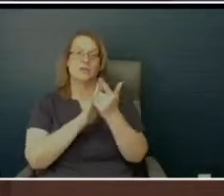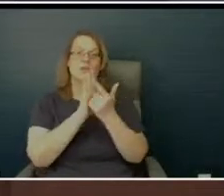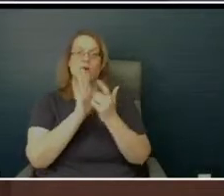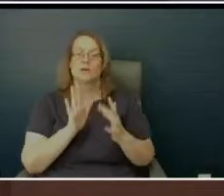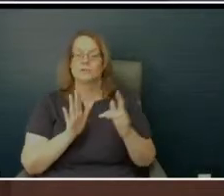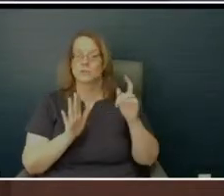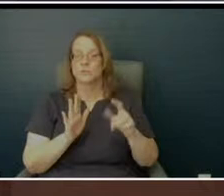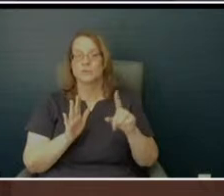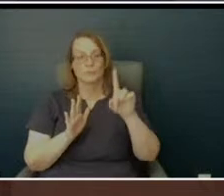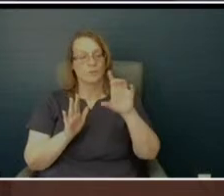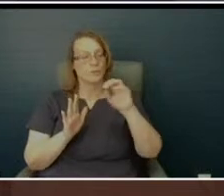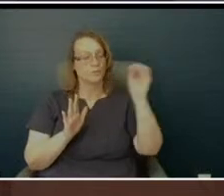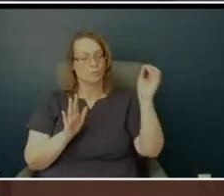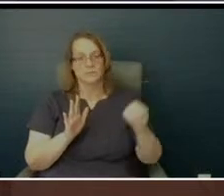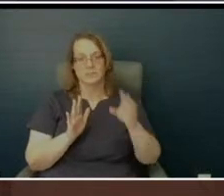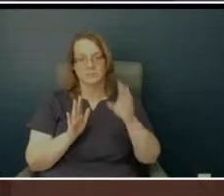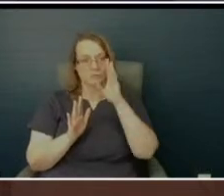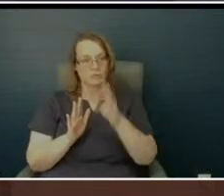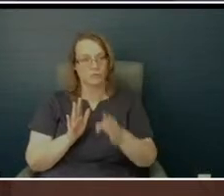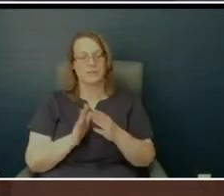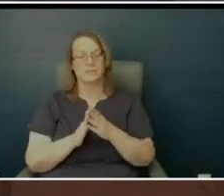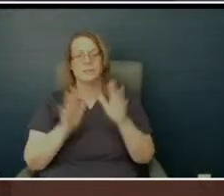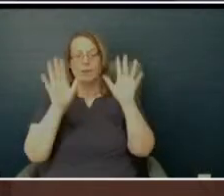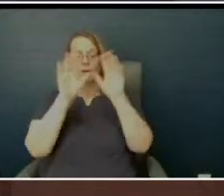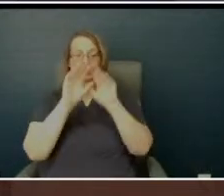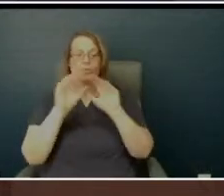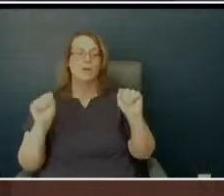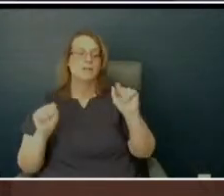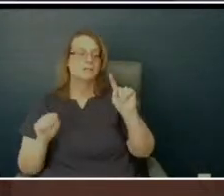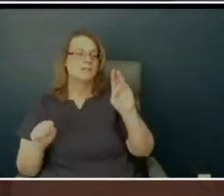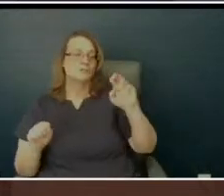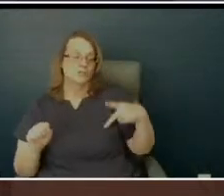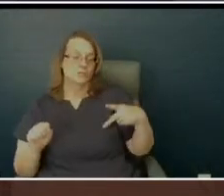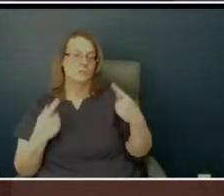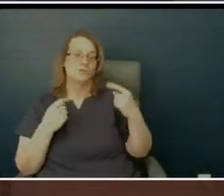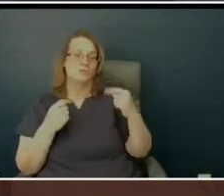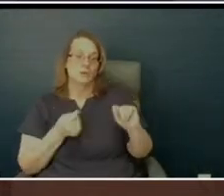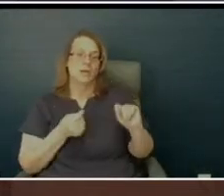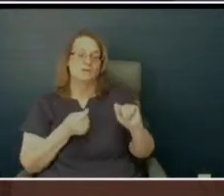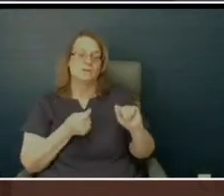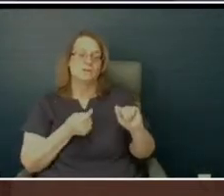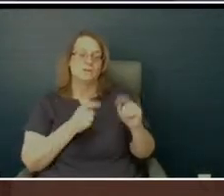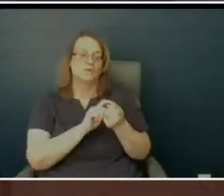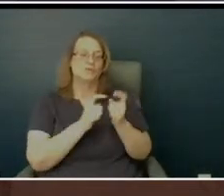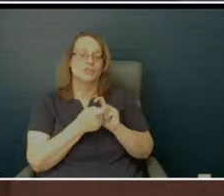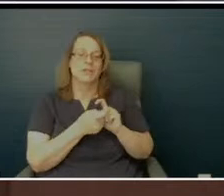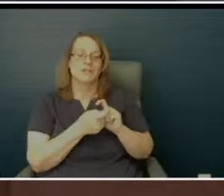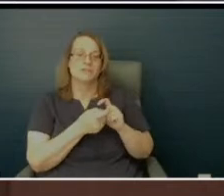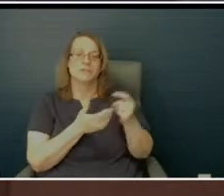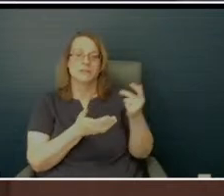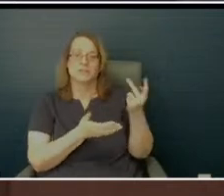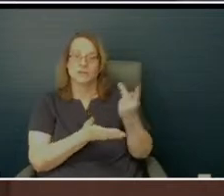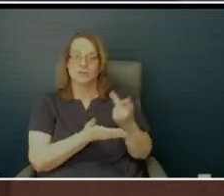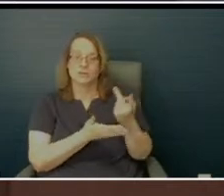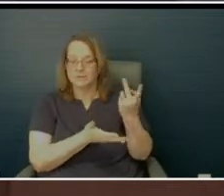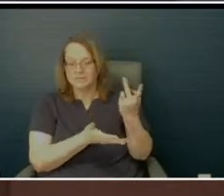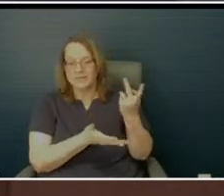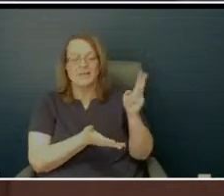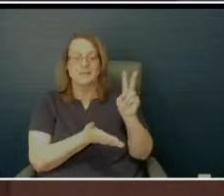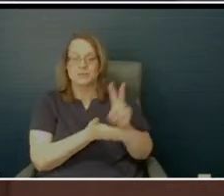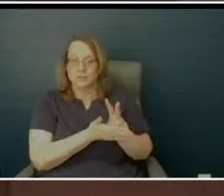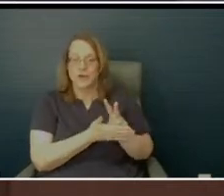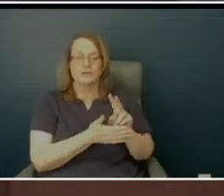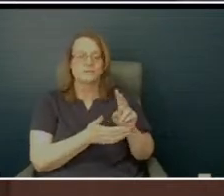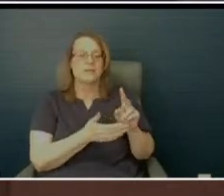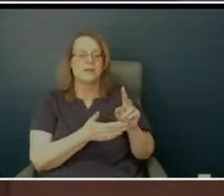straight. President Trump tried to erase his loss at the ballot box by parachuting an unqualified man into the top job at